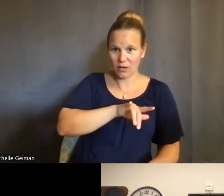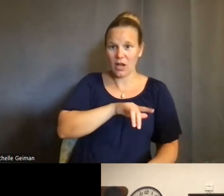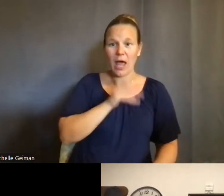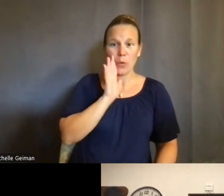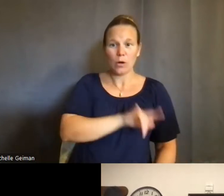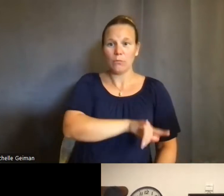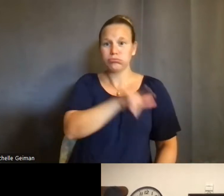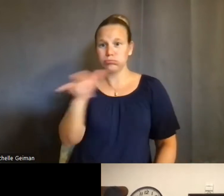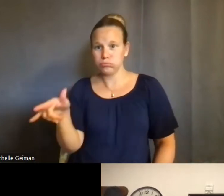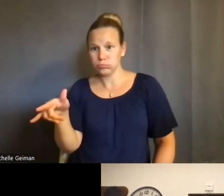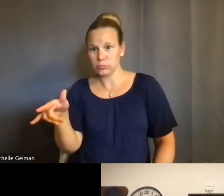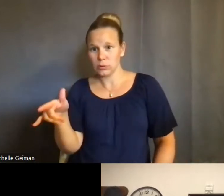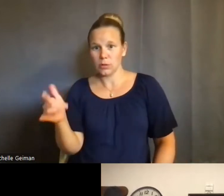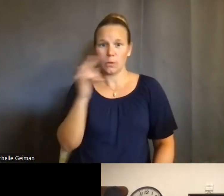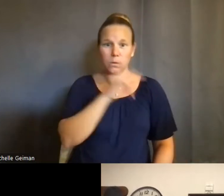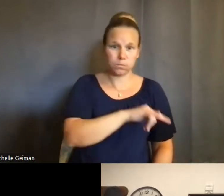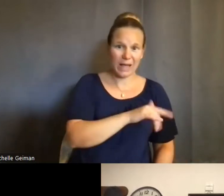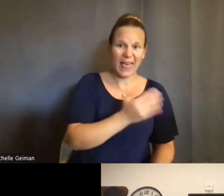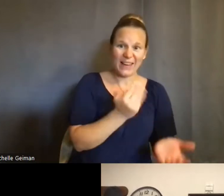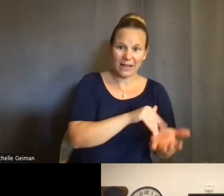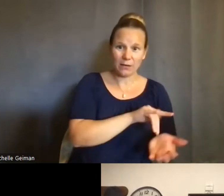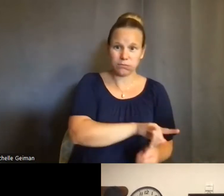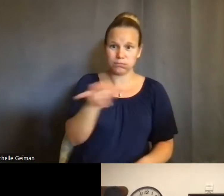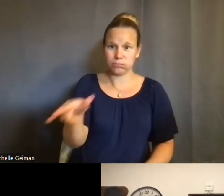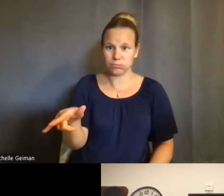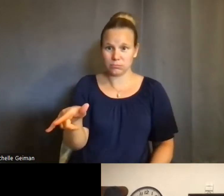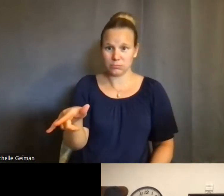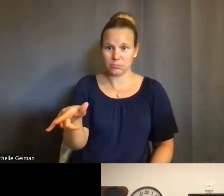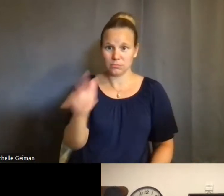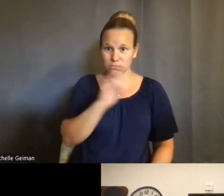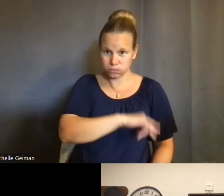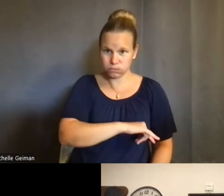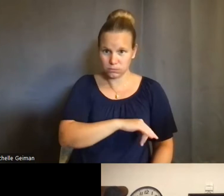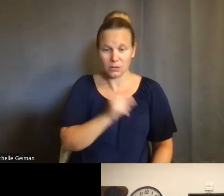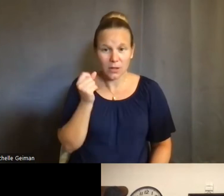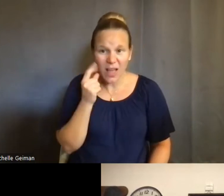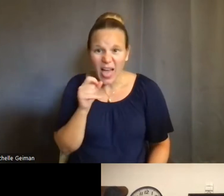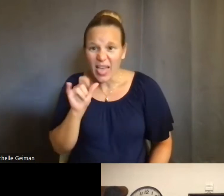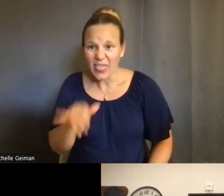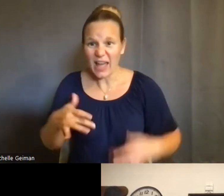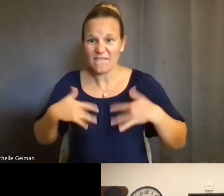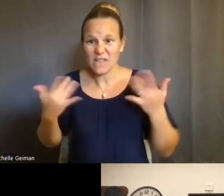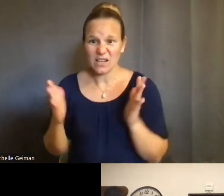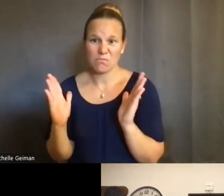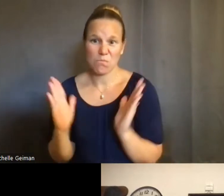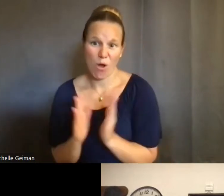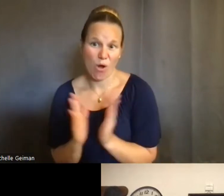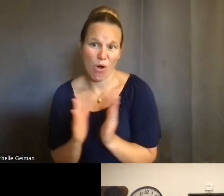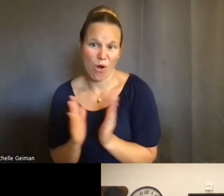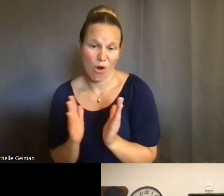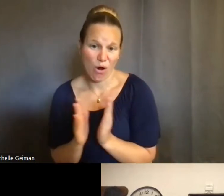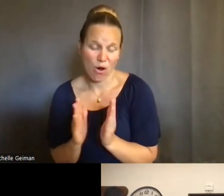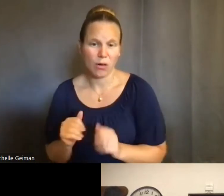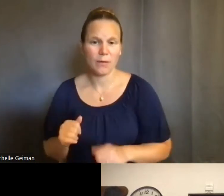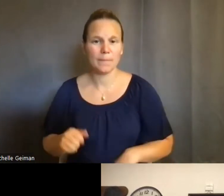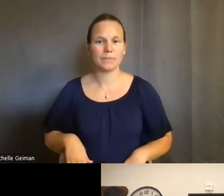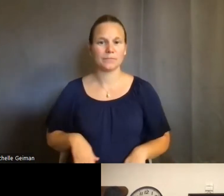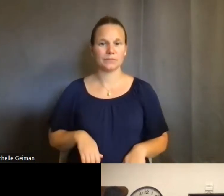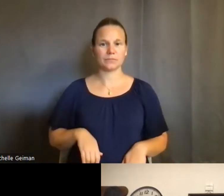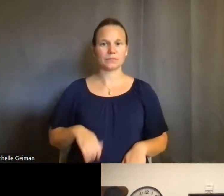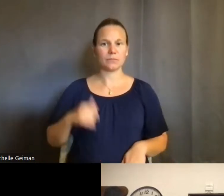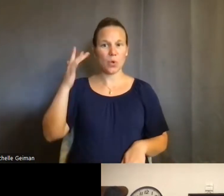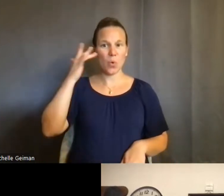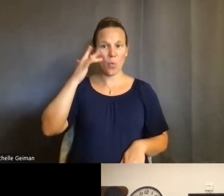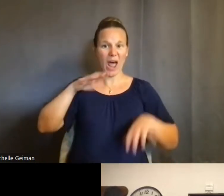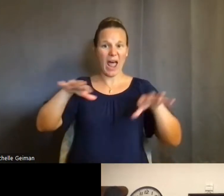that's a small potatoes event for us, right? And the reason the activities budget is